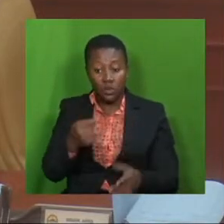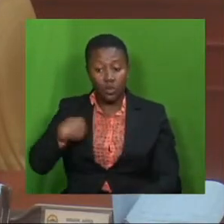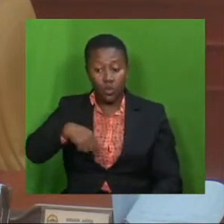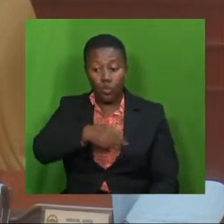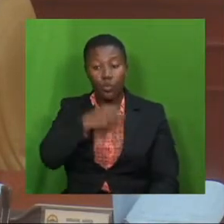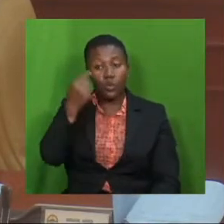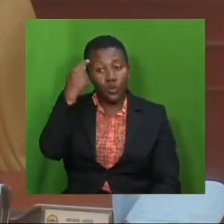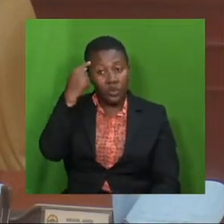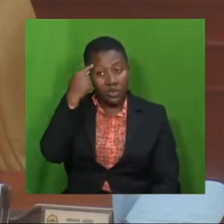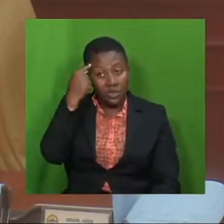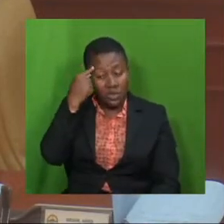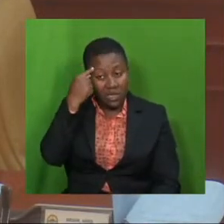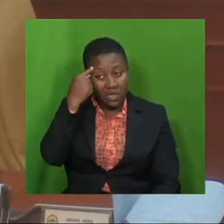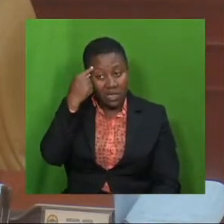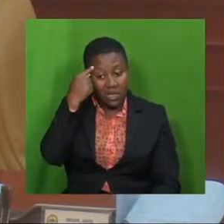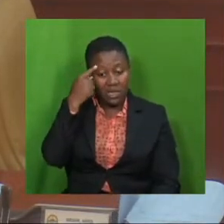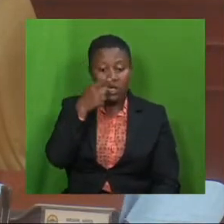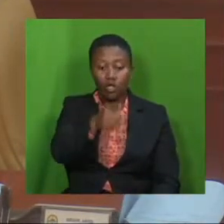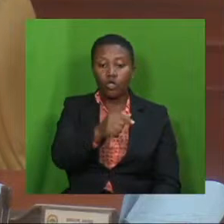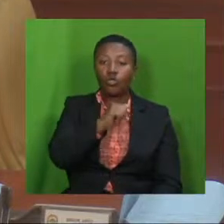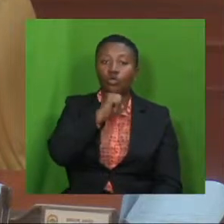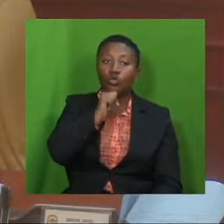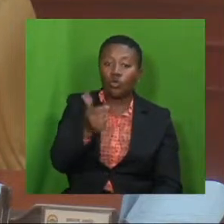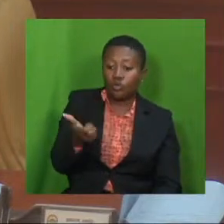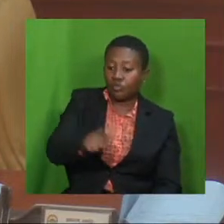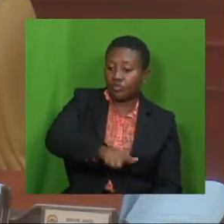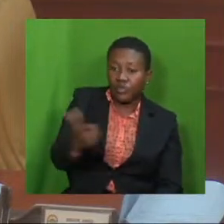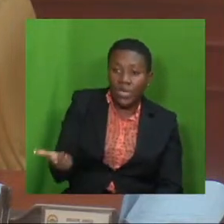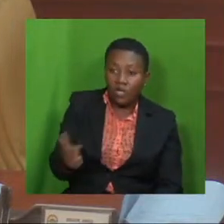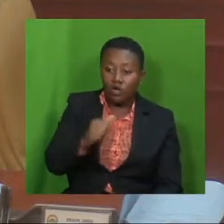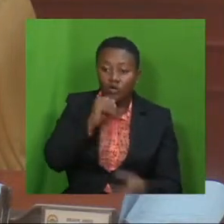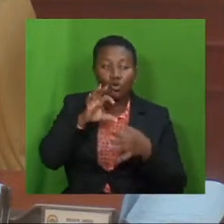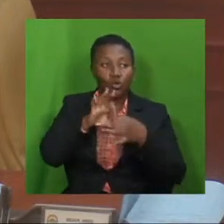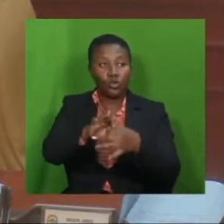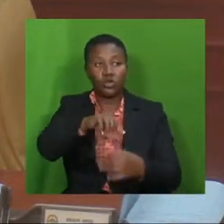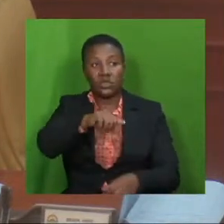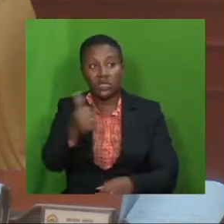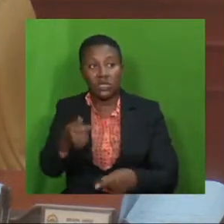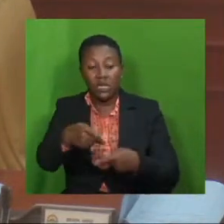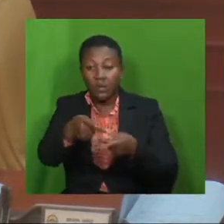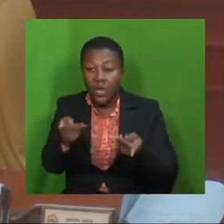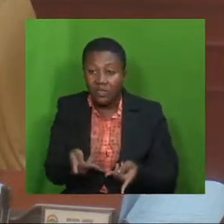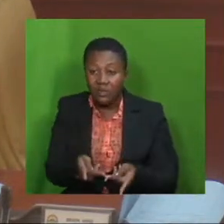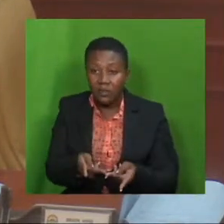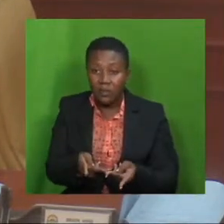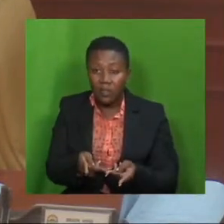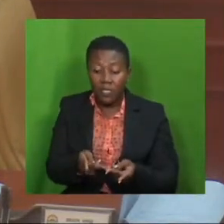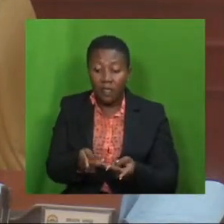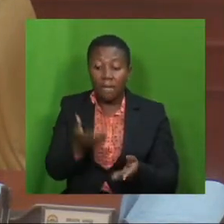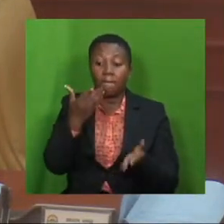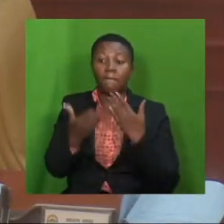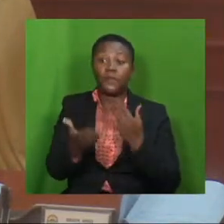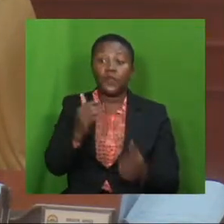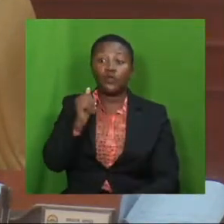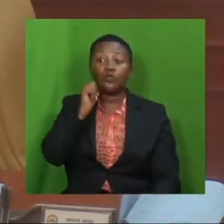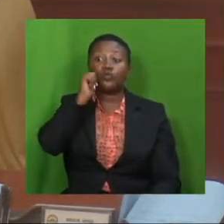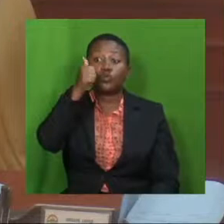be unbiased. If we allow this to stand, it will become precedent, and tomorrow it